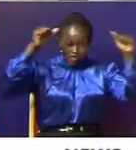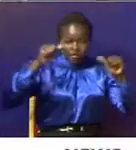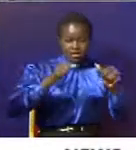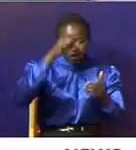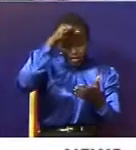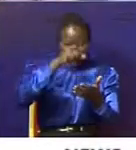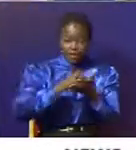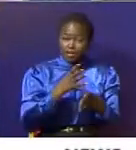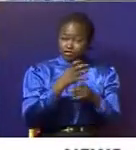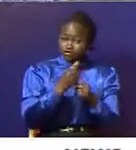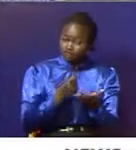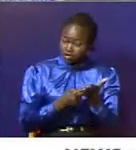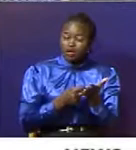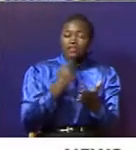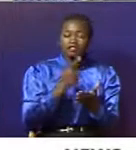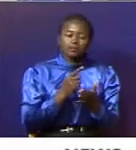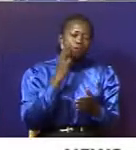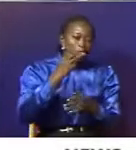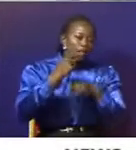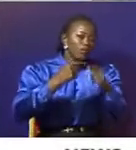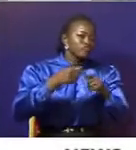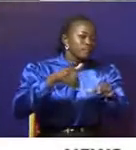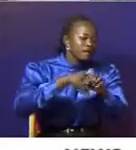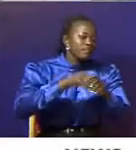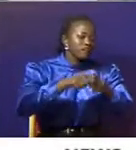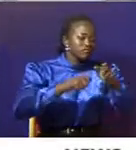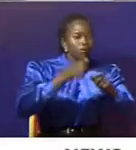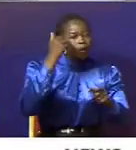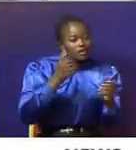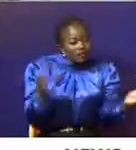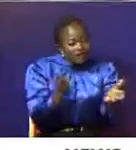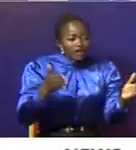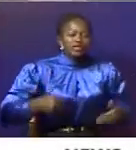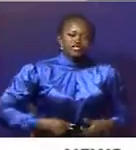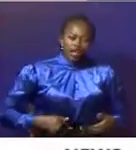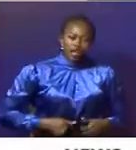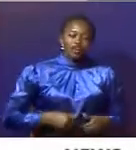says they are to continue awarding its members in order to encourage young doctors to do the same.